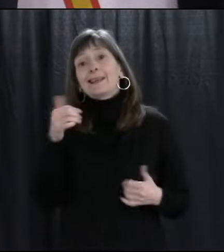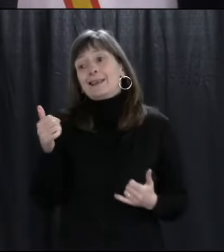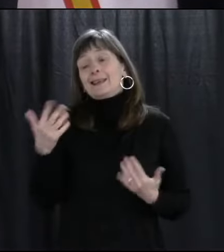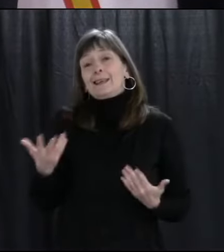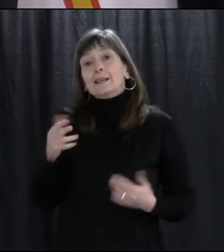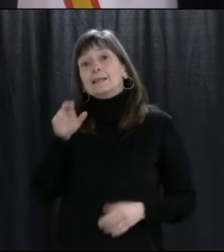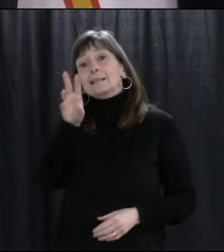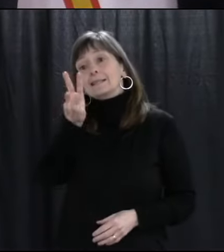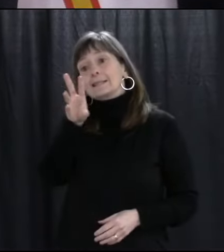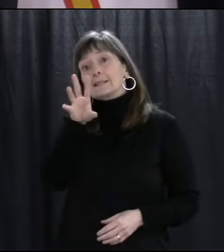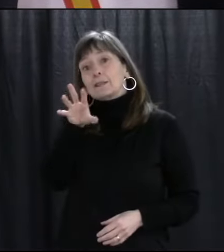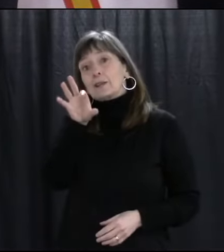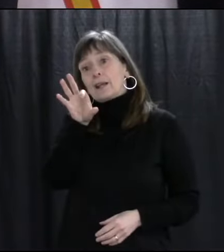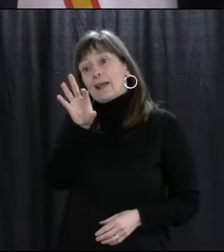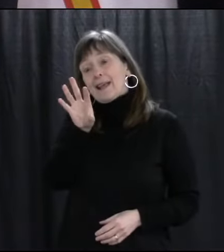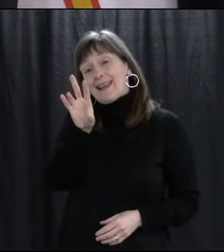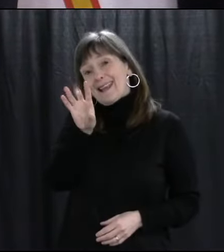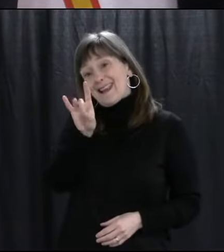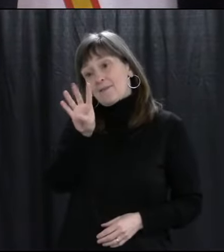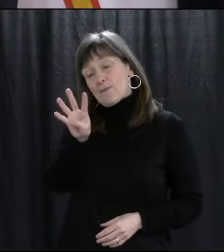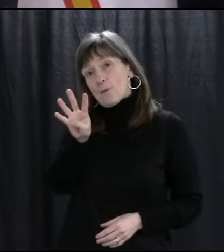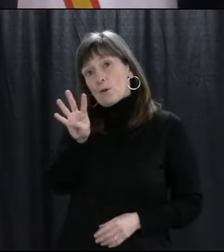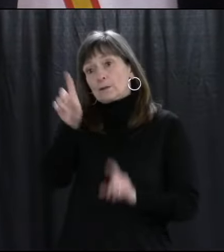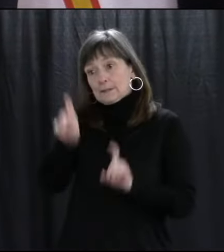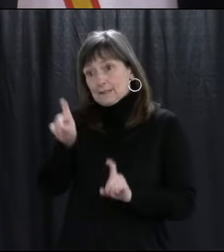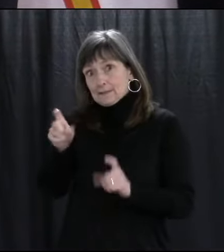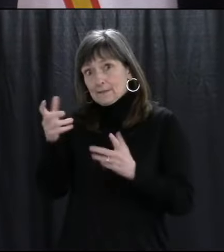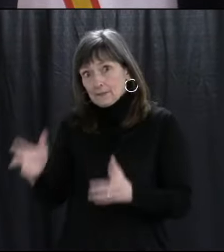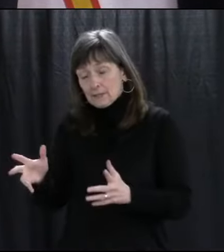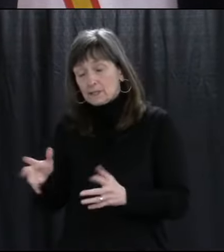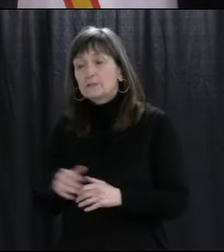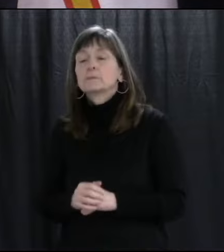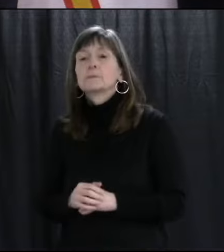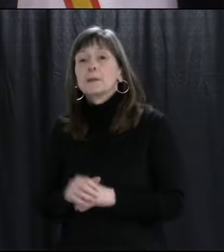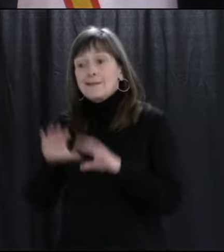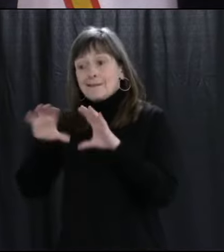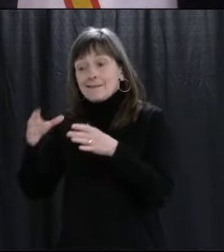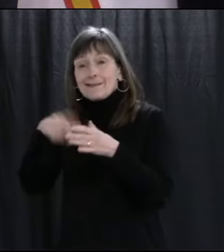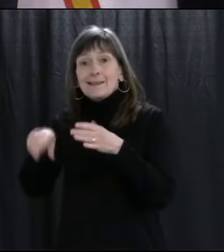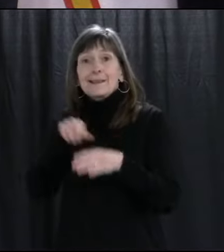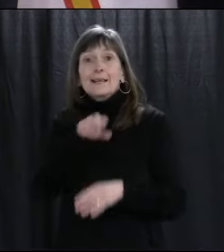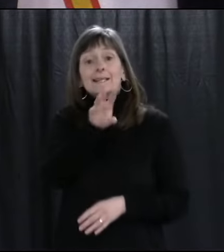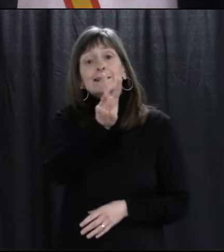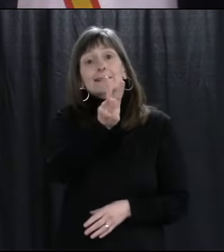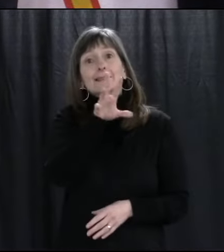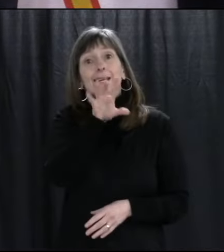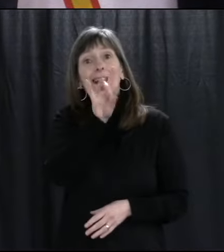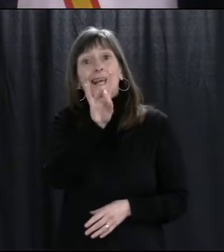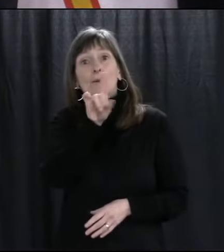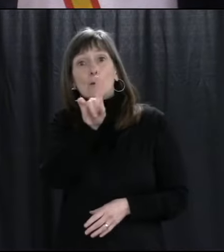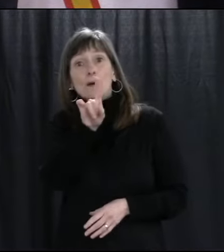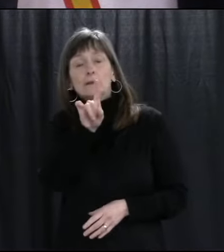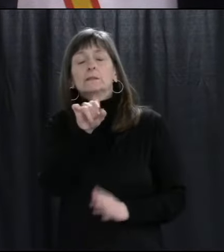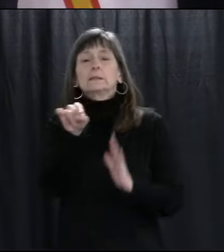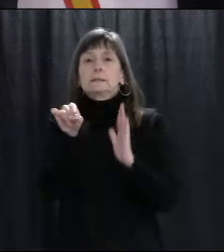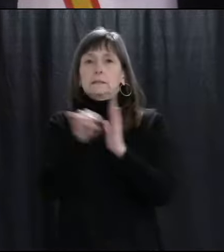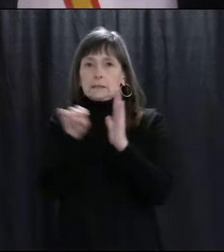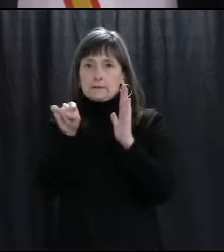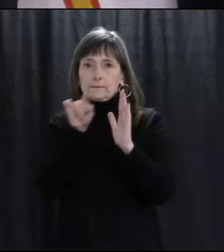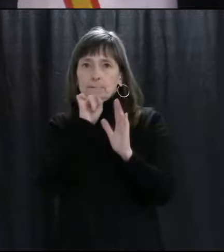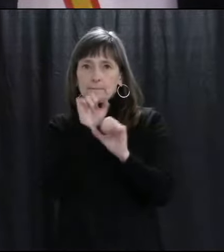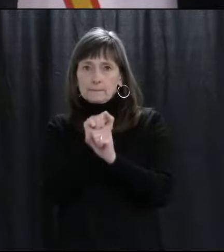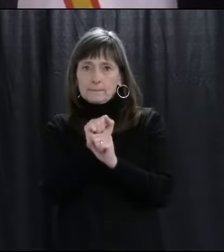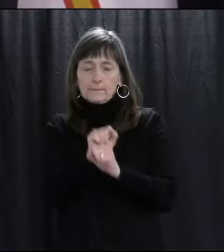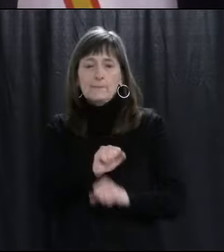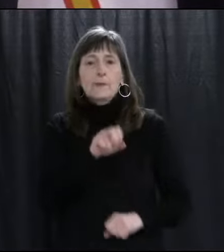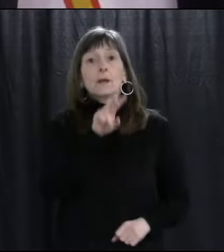684 people have been tested. Of those individuals who have been tested, 681 have been confirmed negative.